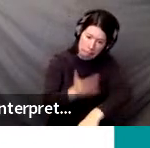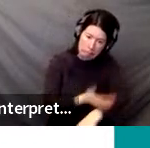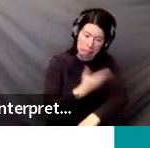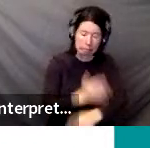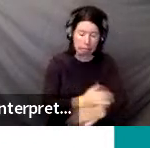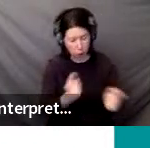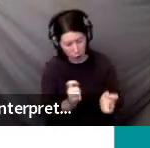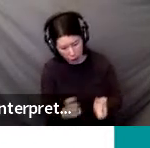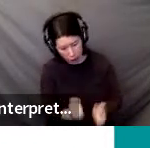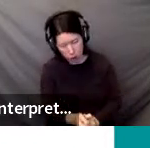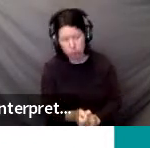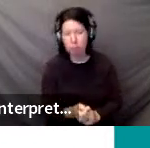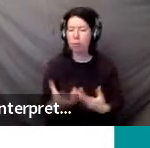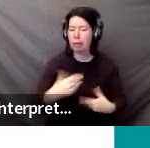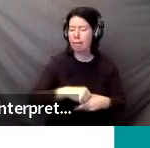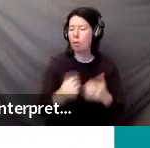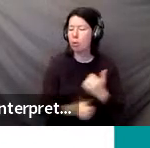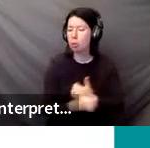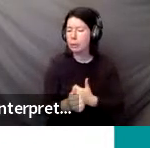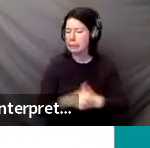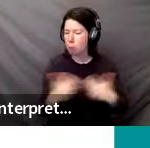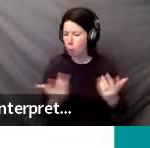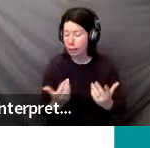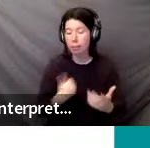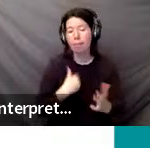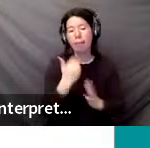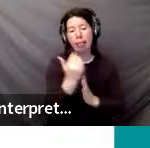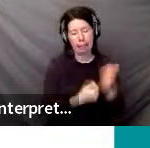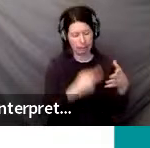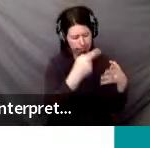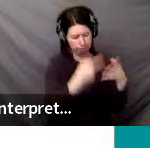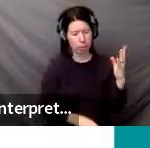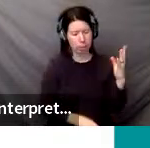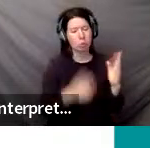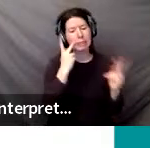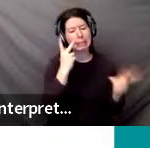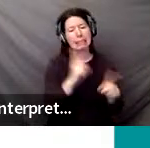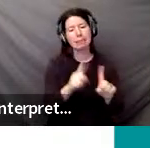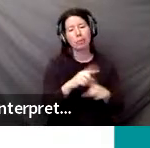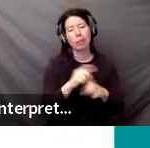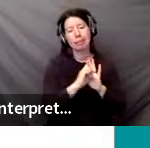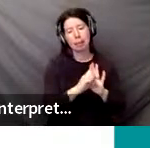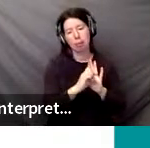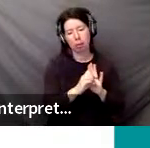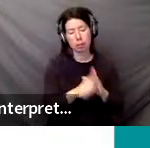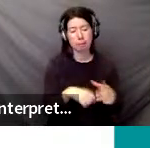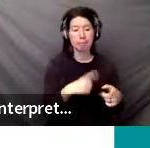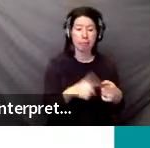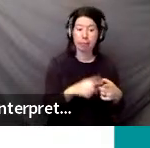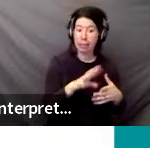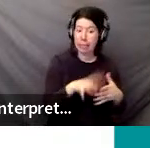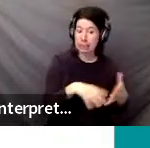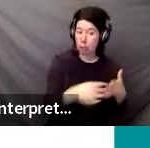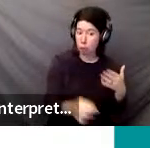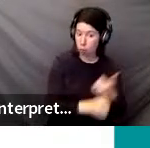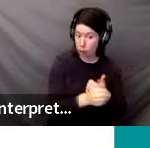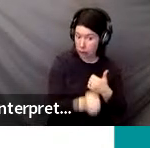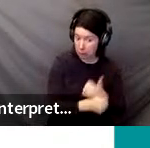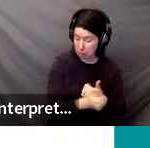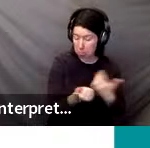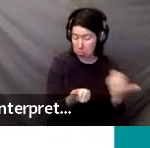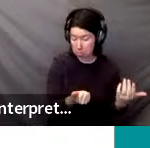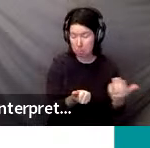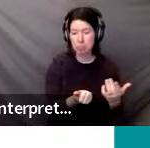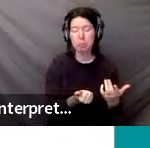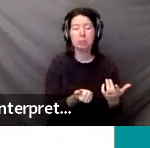a program may have? You can see a list here of some of the kind of examples of risks. They can be schedule risks because,